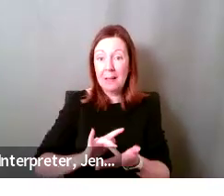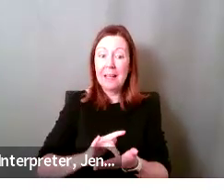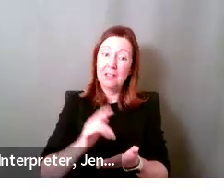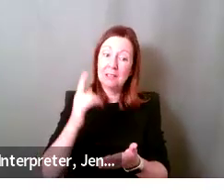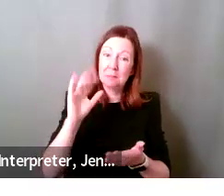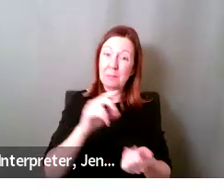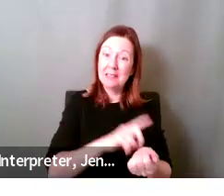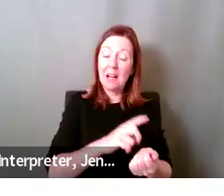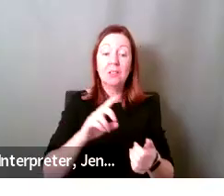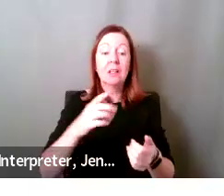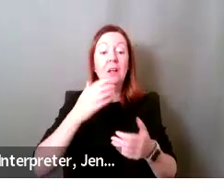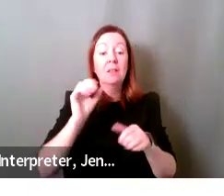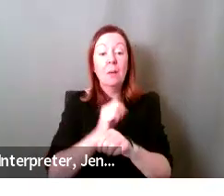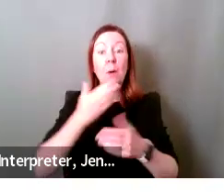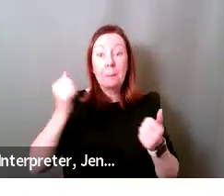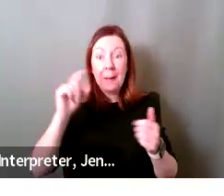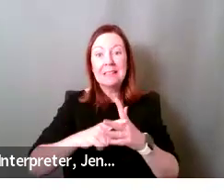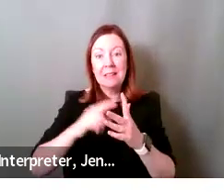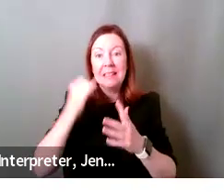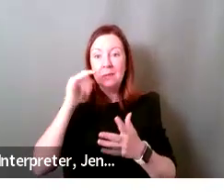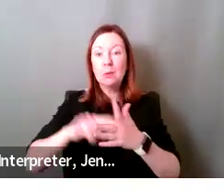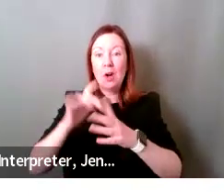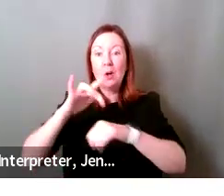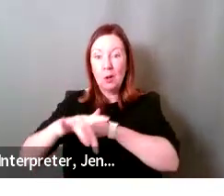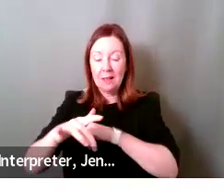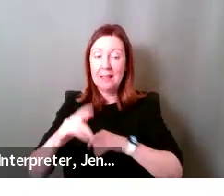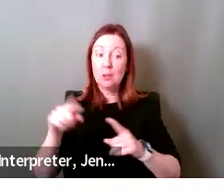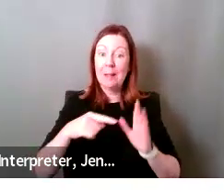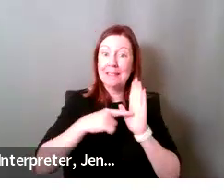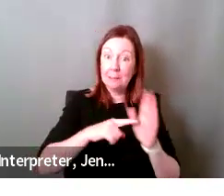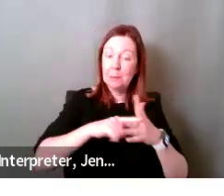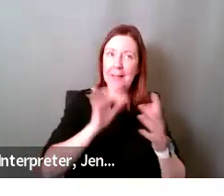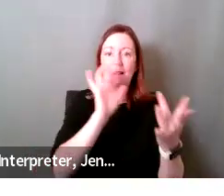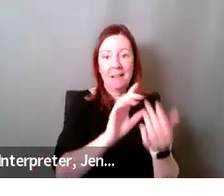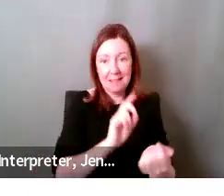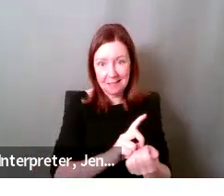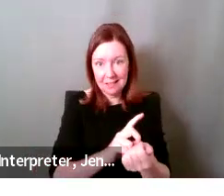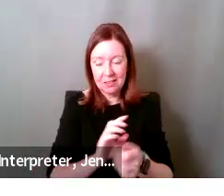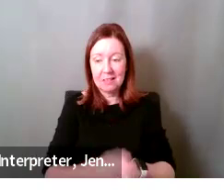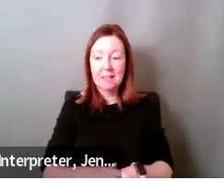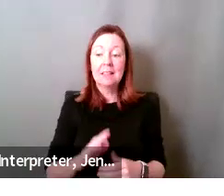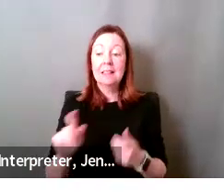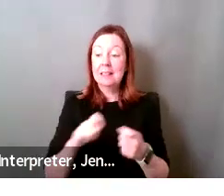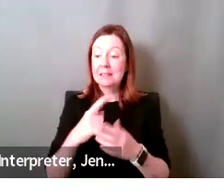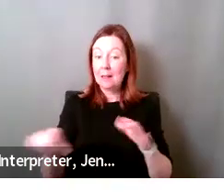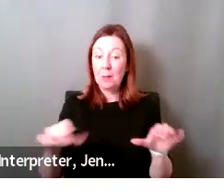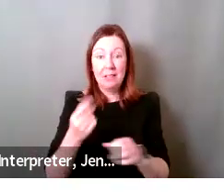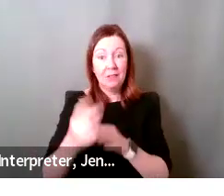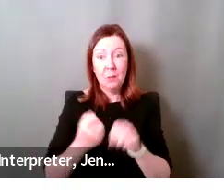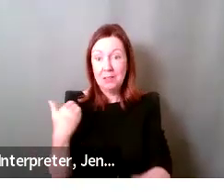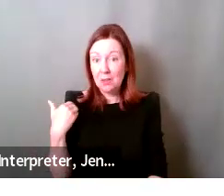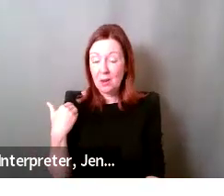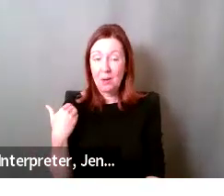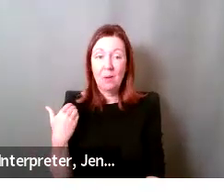work best when started early, so contact your healthcare provider as soon as your symptoms begin. Again, exactly what I did a few years